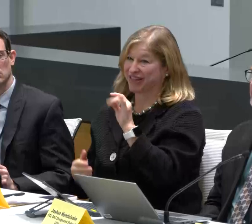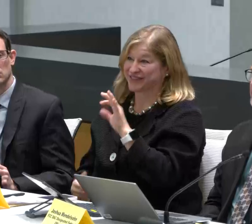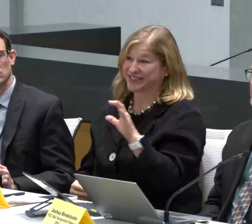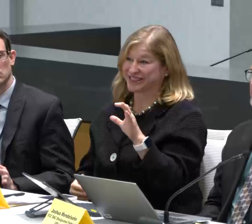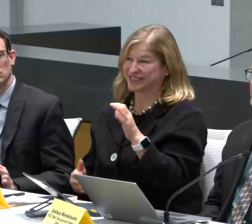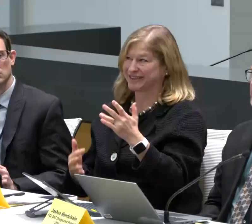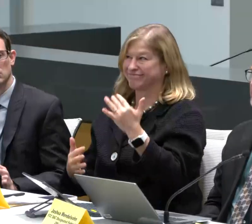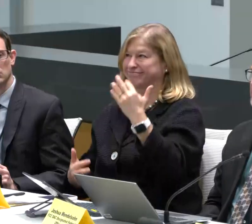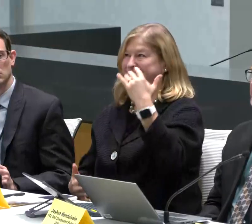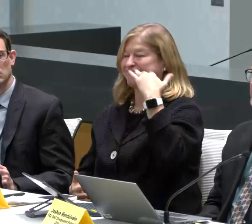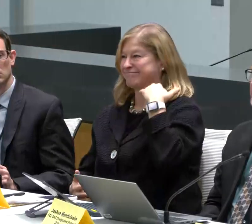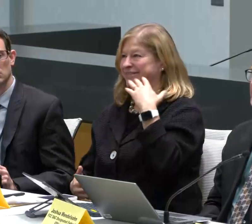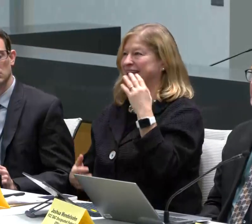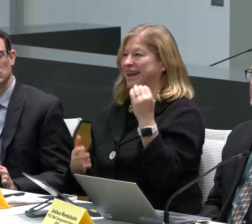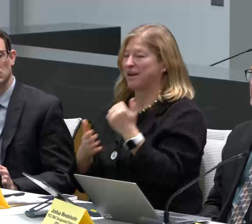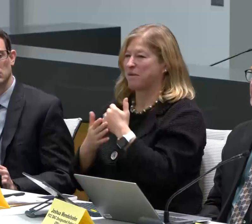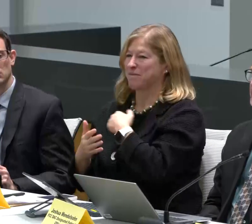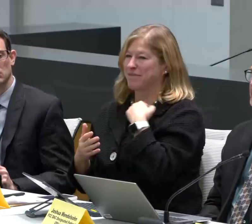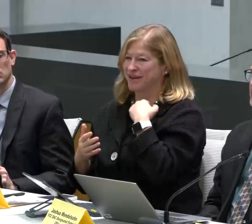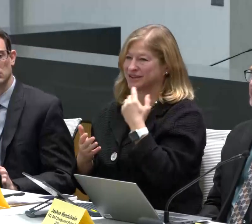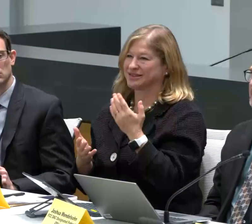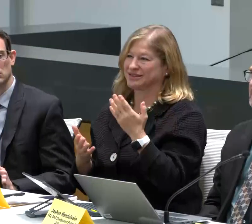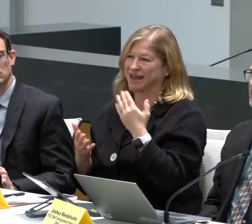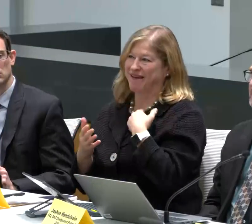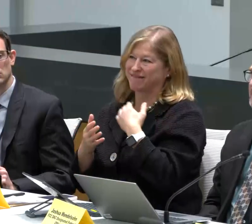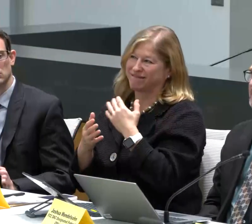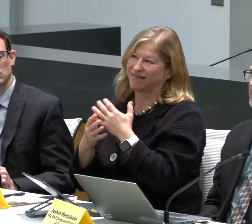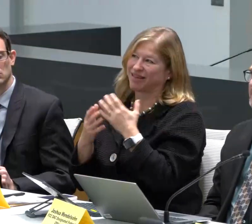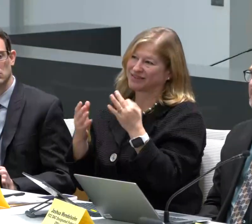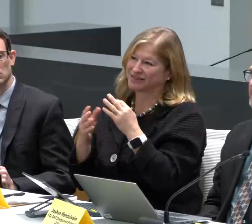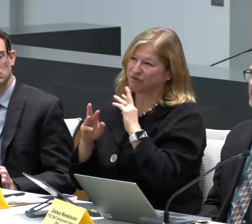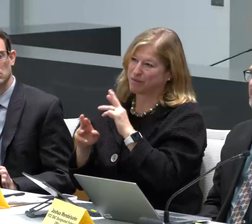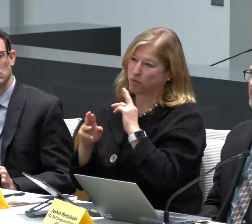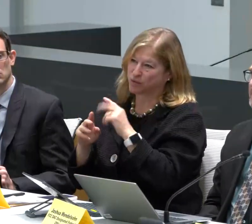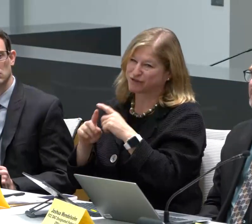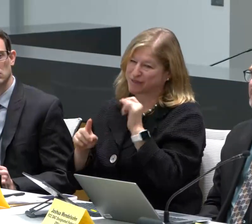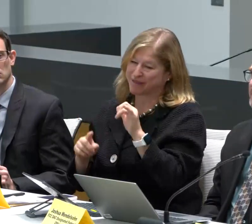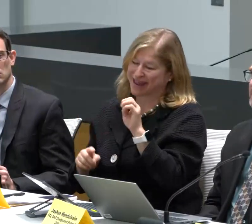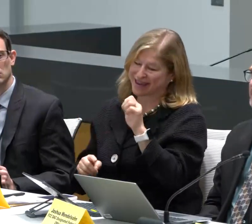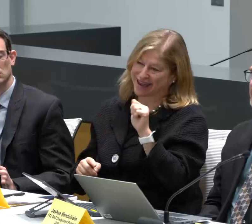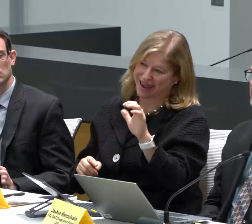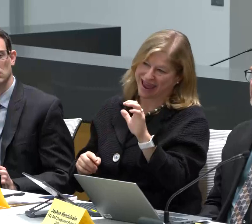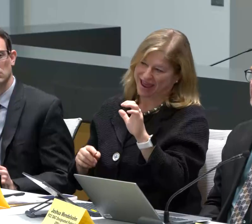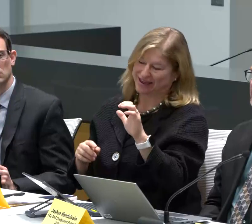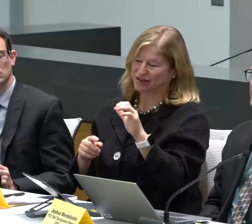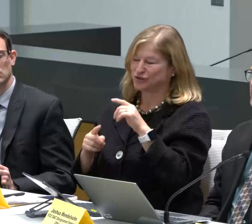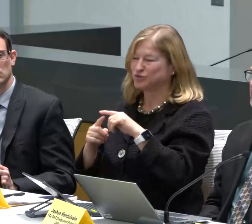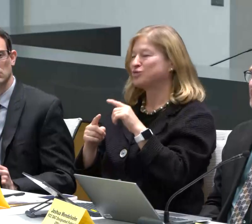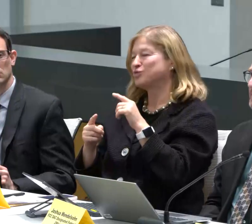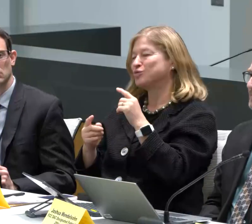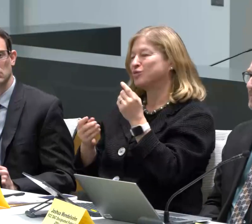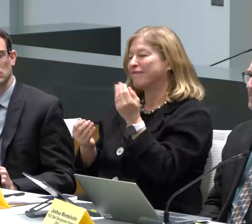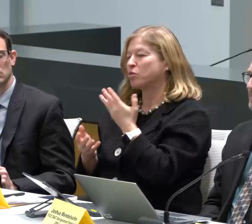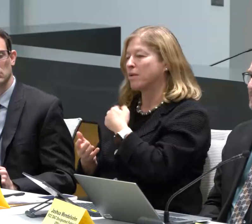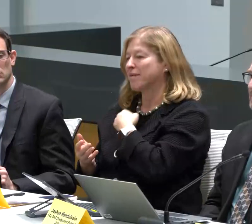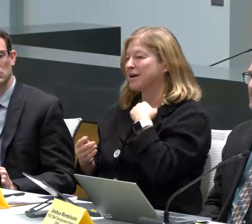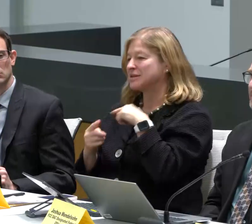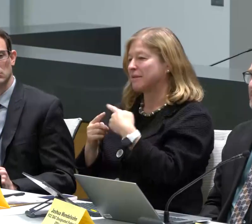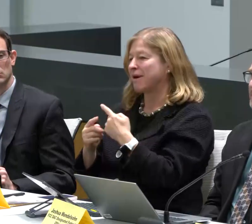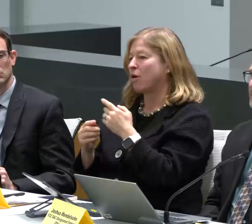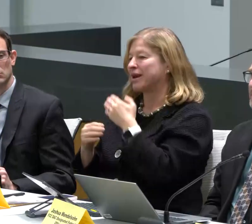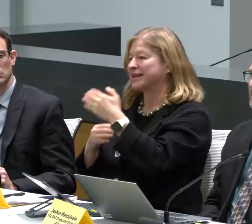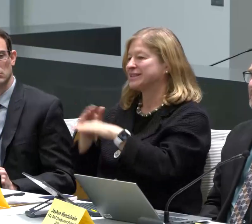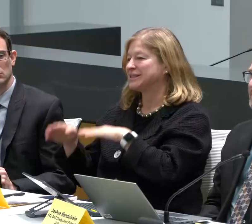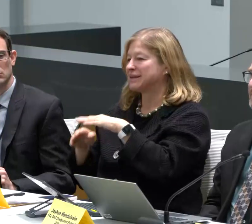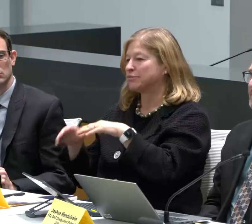Access Advisory Committee that we had here at the FCC many years ago. In addition to that, we have many reports that have come as a result of